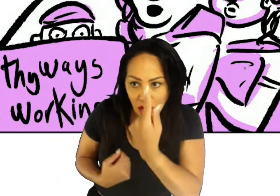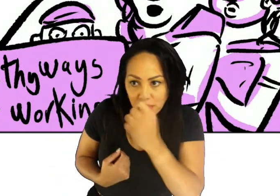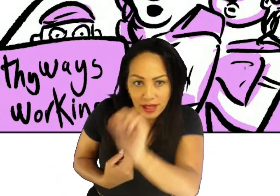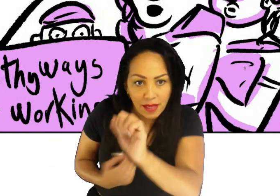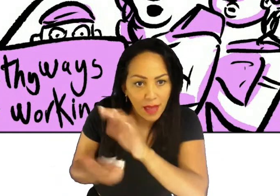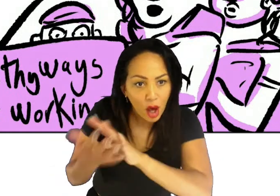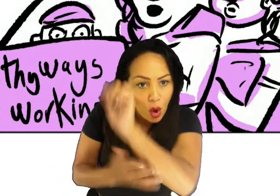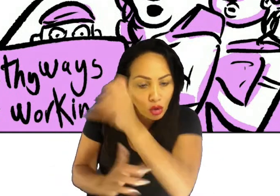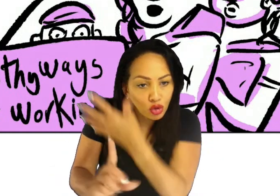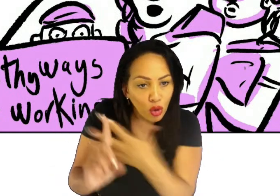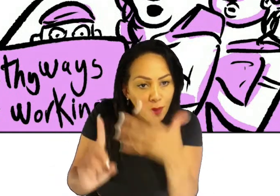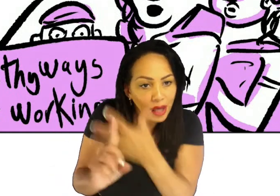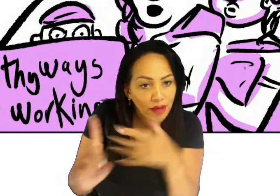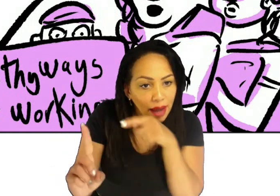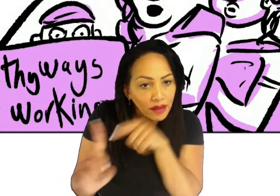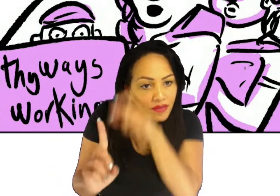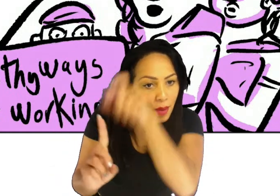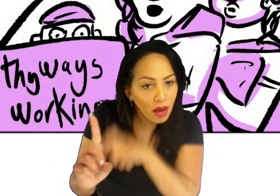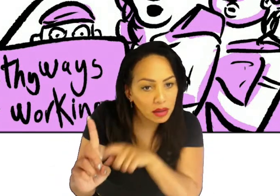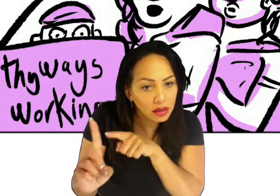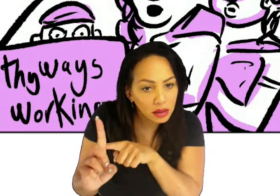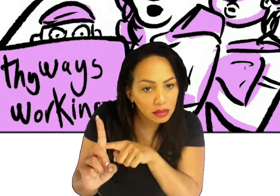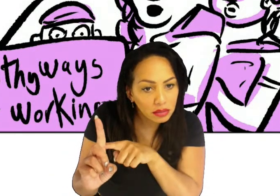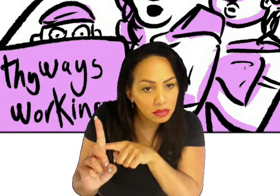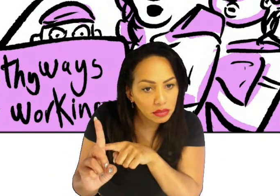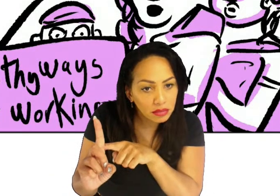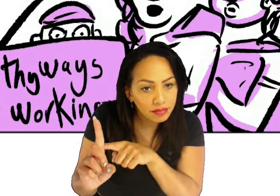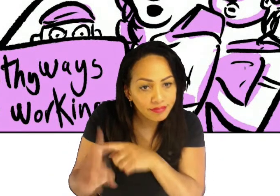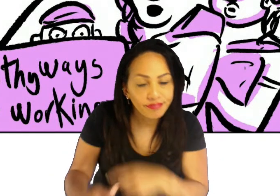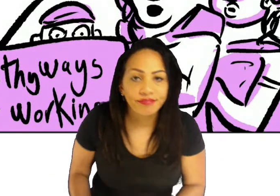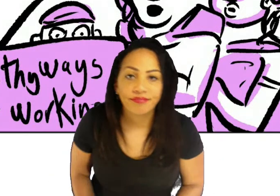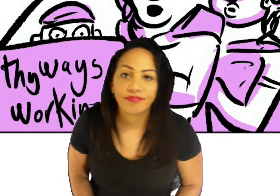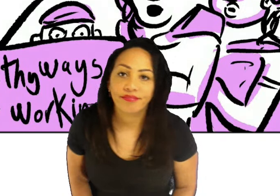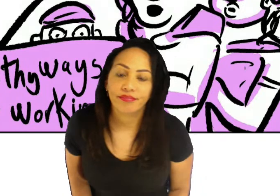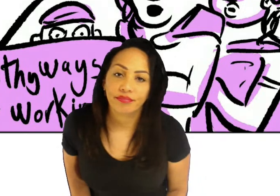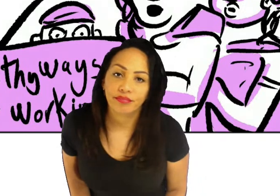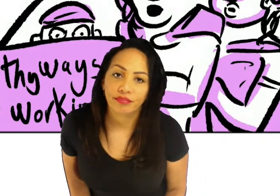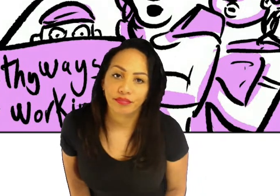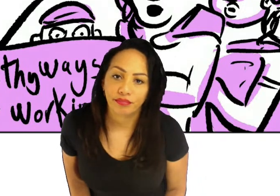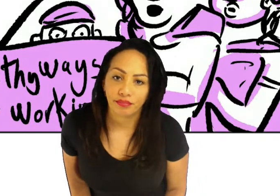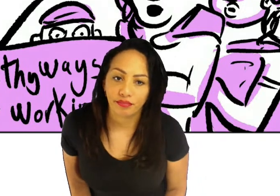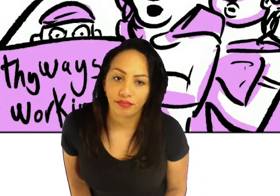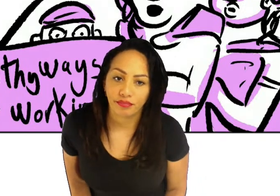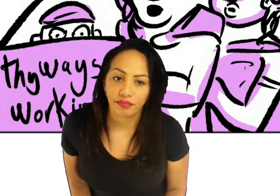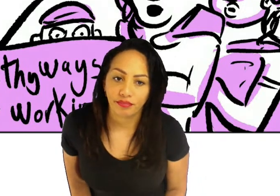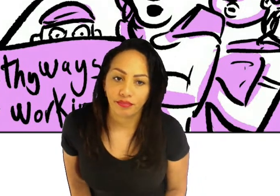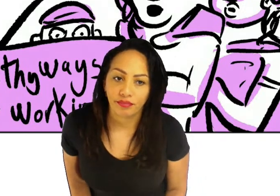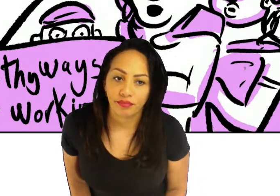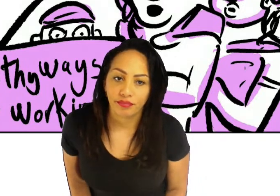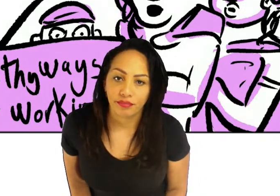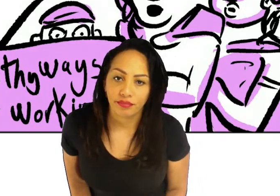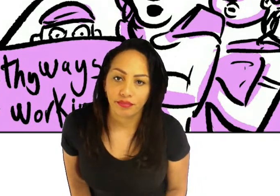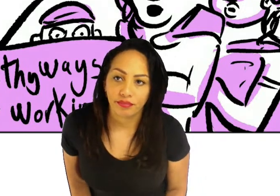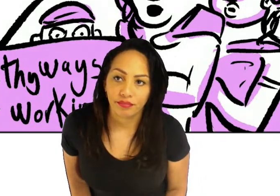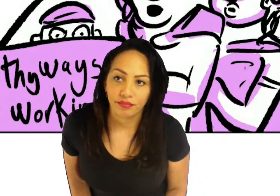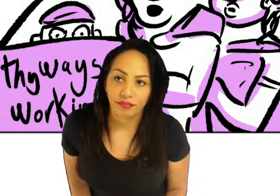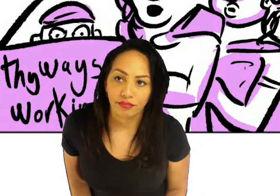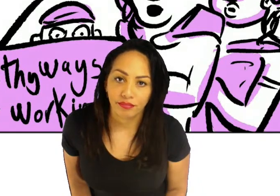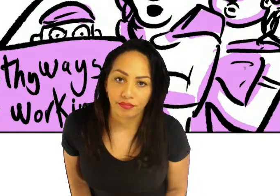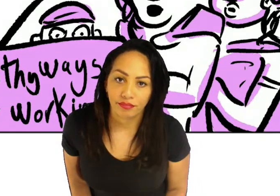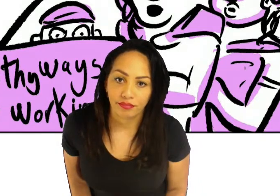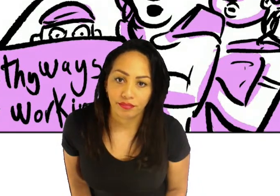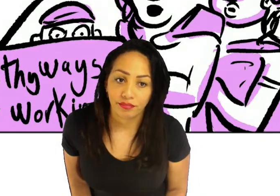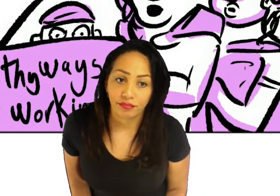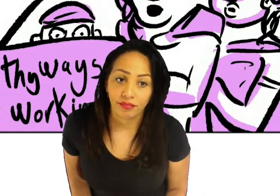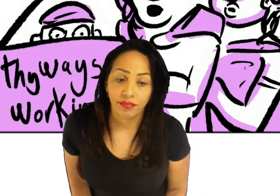In a sector that's up against all of that, where looking after people's well-being is inherently a radical